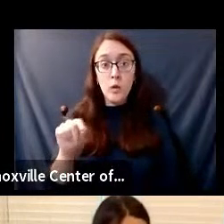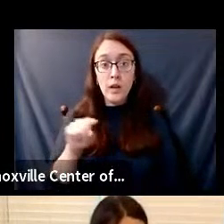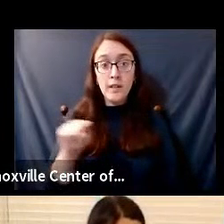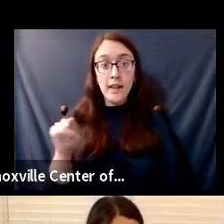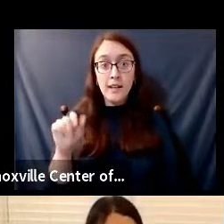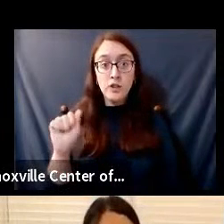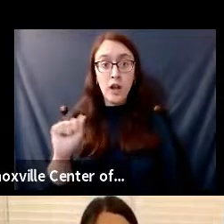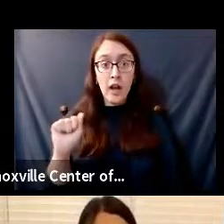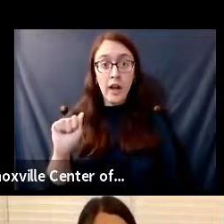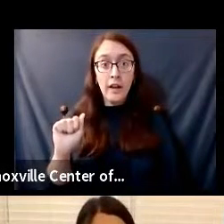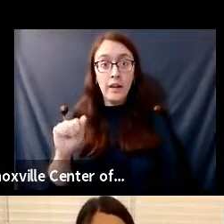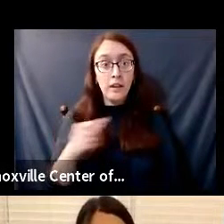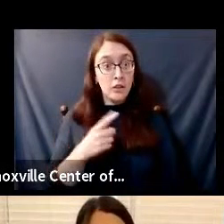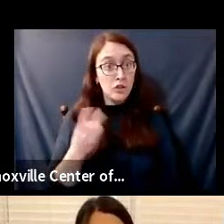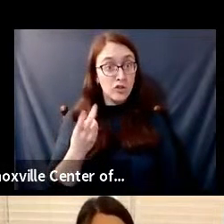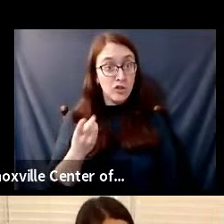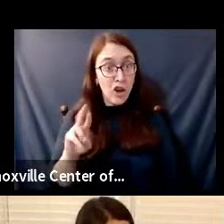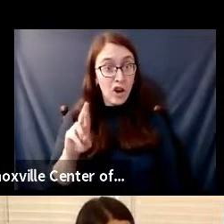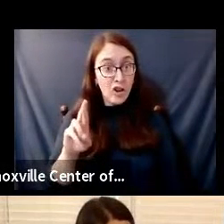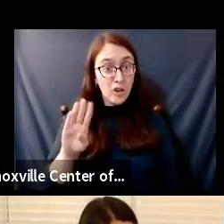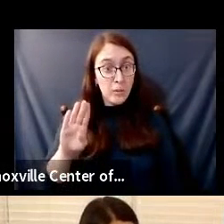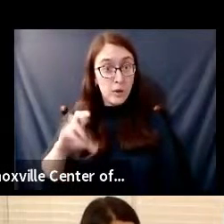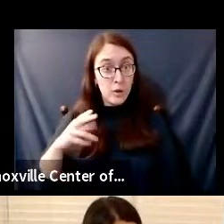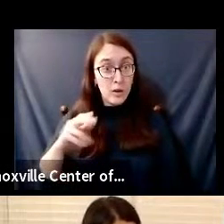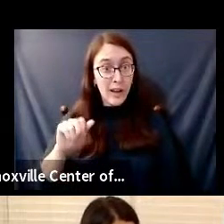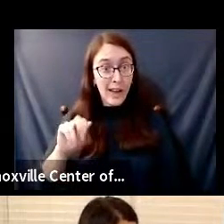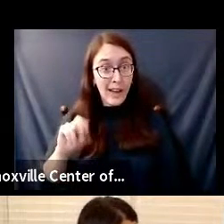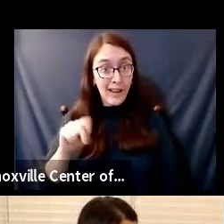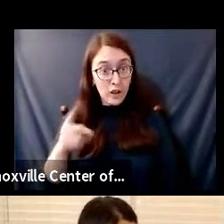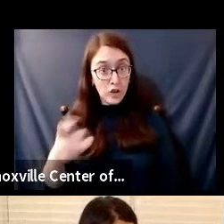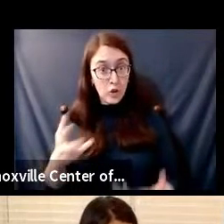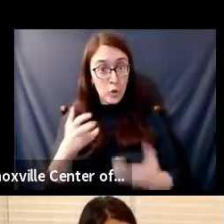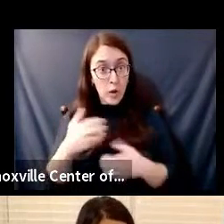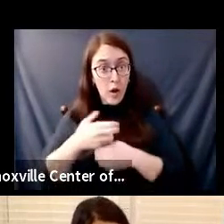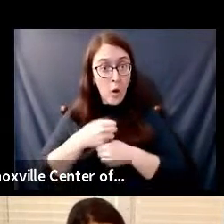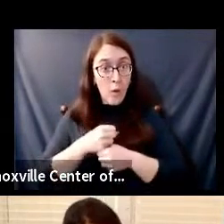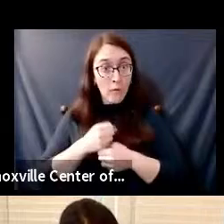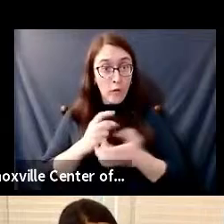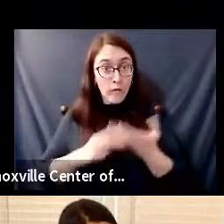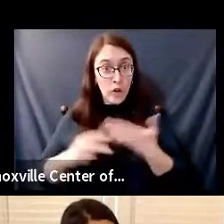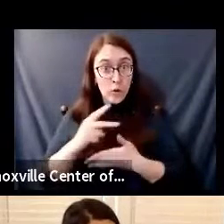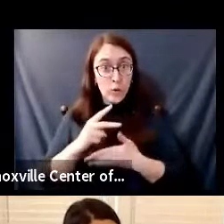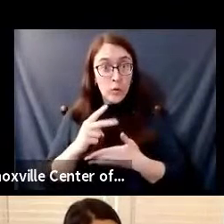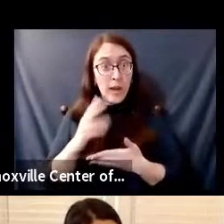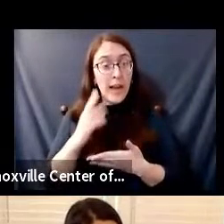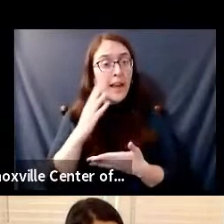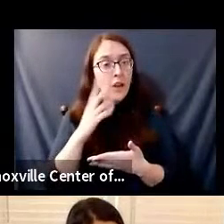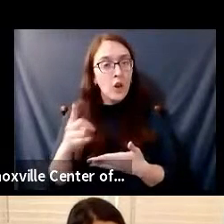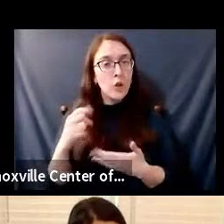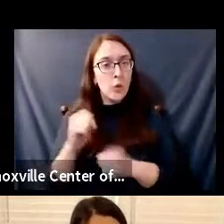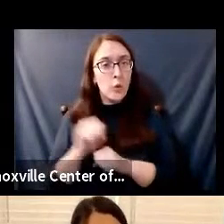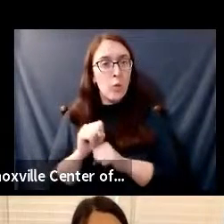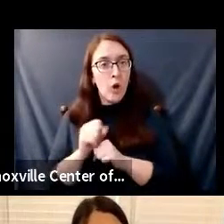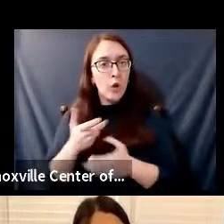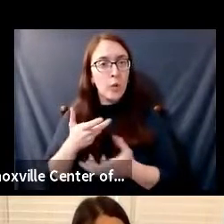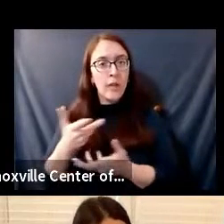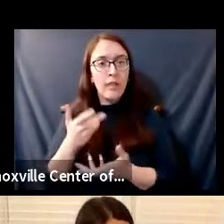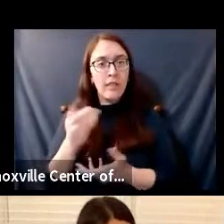don't know, Dr. Buchanan, if you wanted to maybe give a quick overview. I think that you worked with Mr. Sanders on this, is that